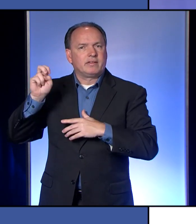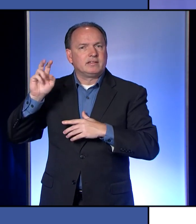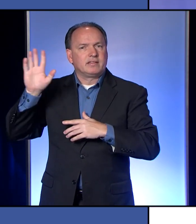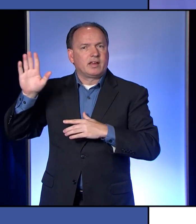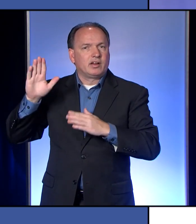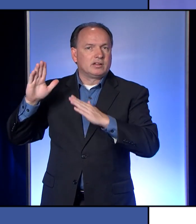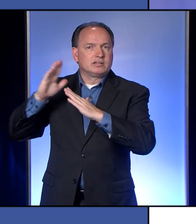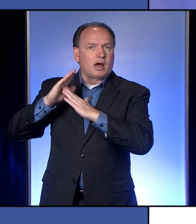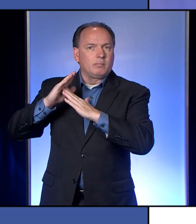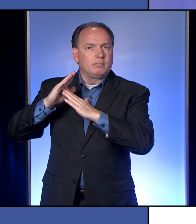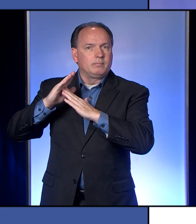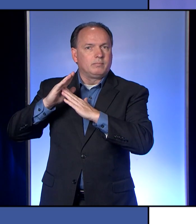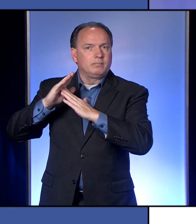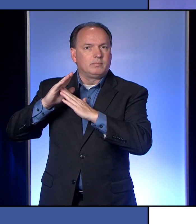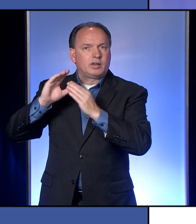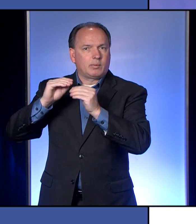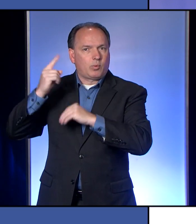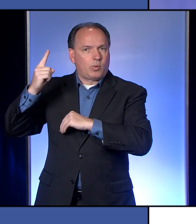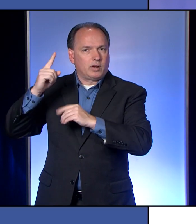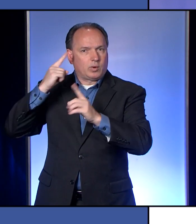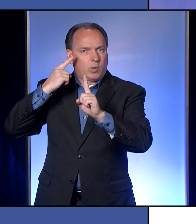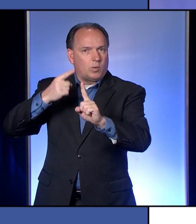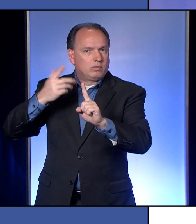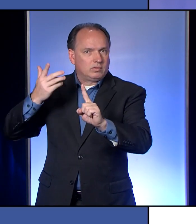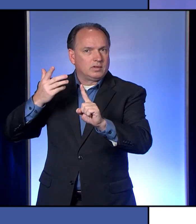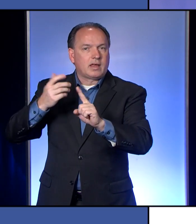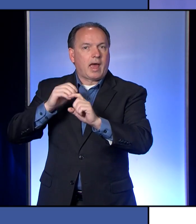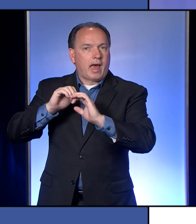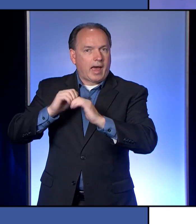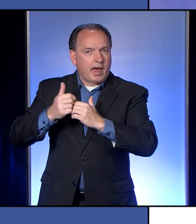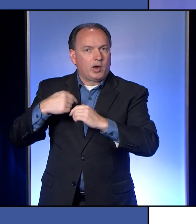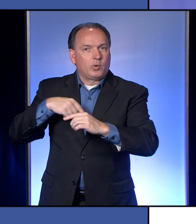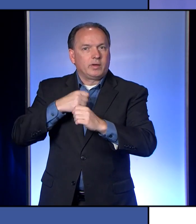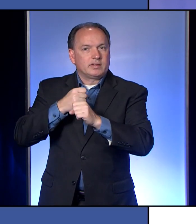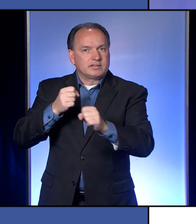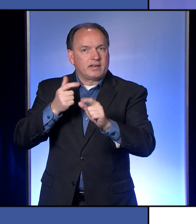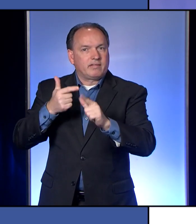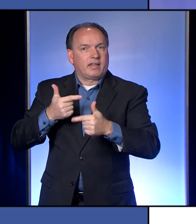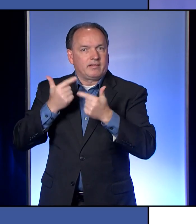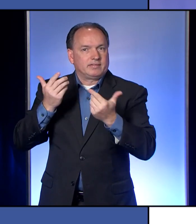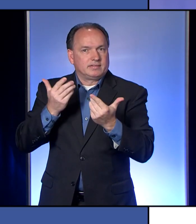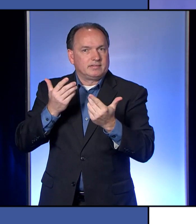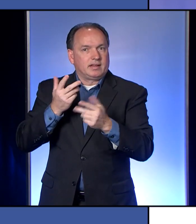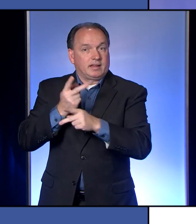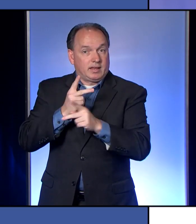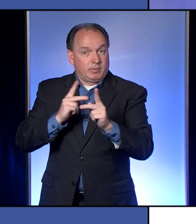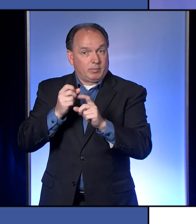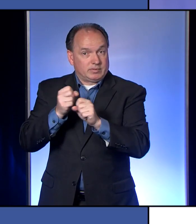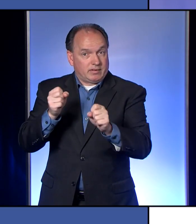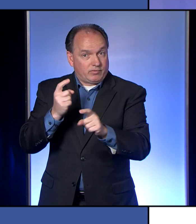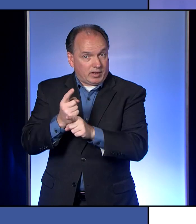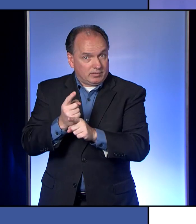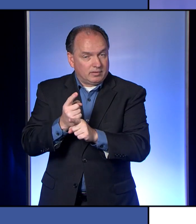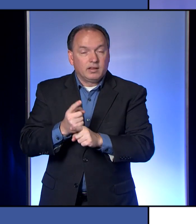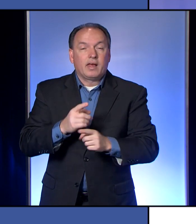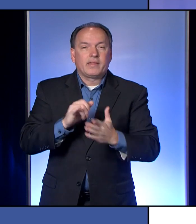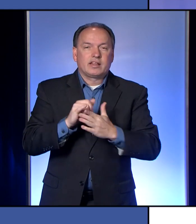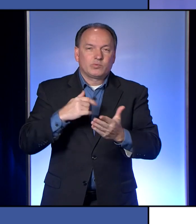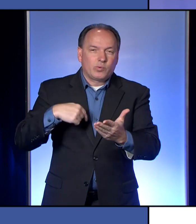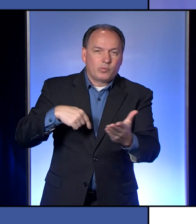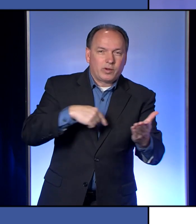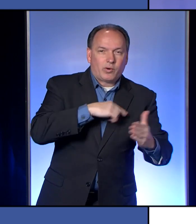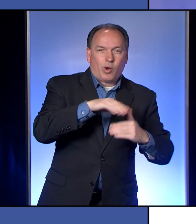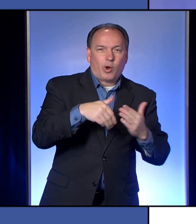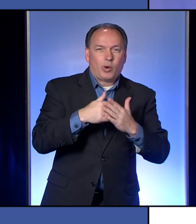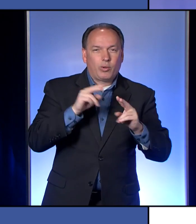number one goal is how do we save lives and how do we keep people safe, right? And that's what we're all looking at,